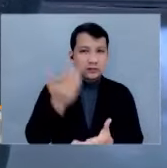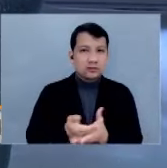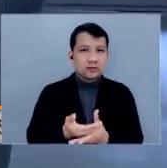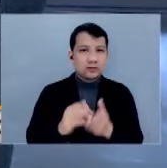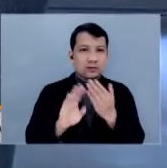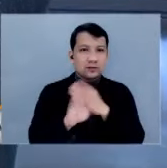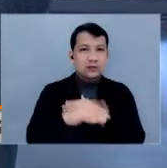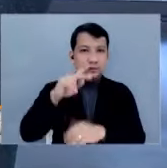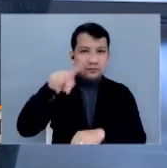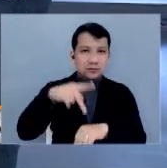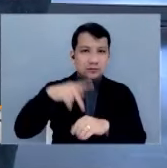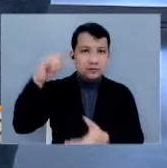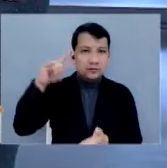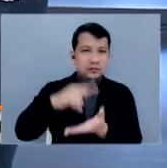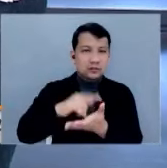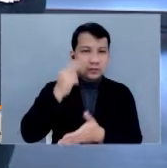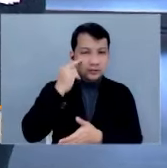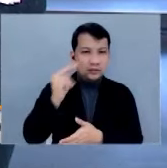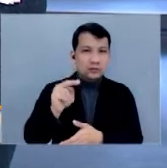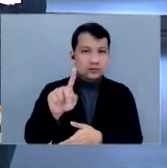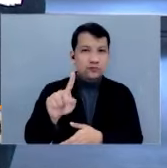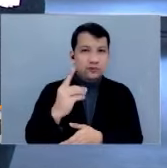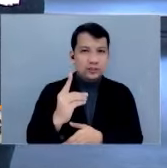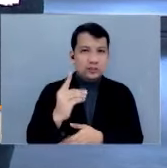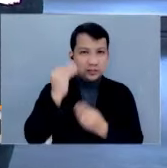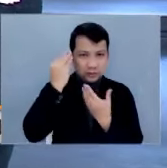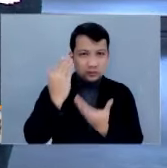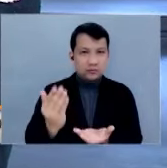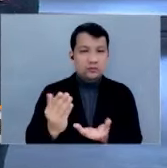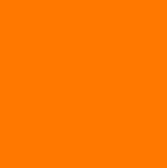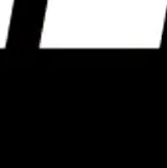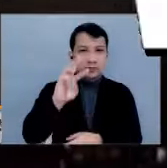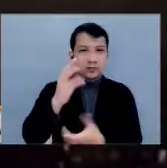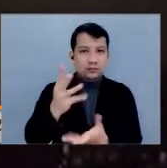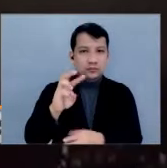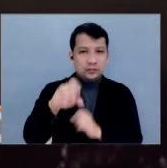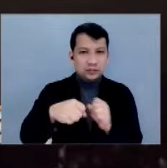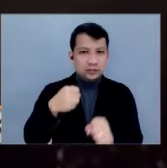Pilipinas ni Niall Horan ng One Direction matapos ang anim na taon.